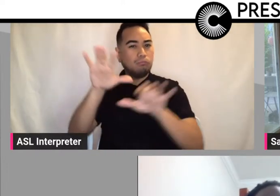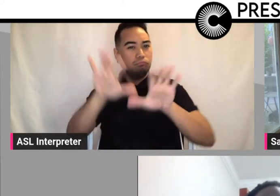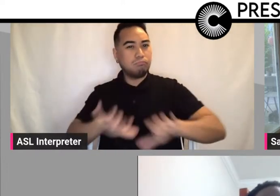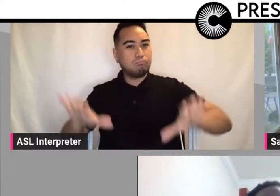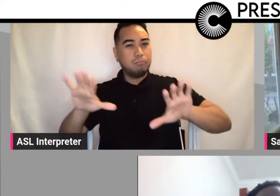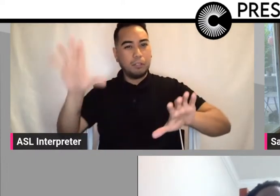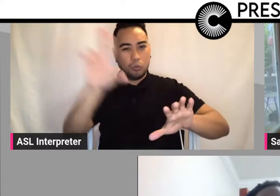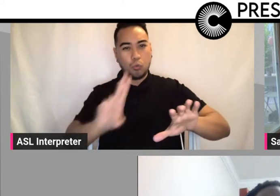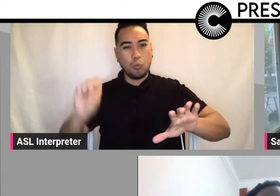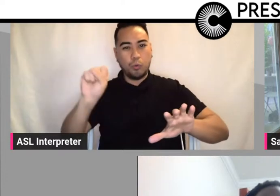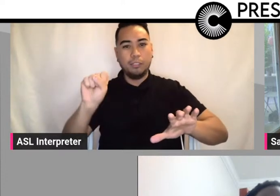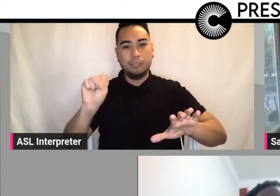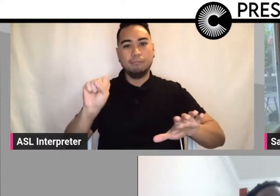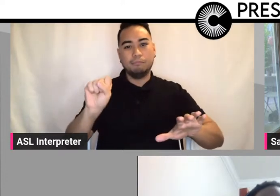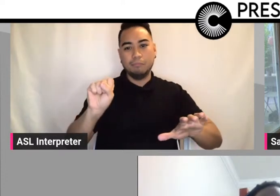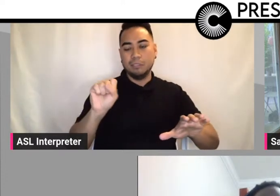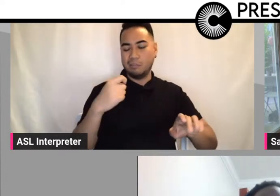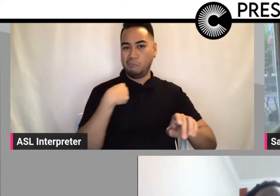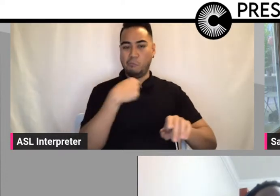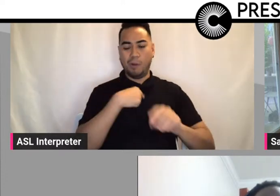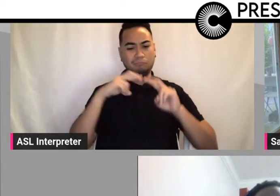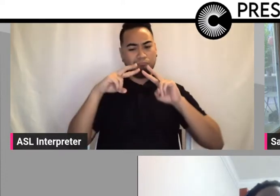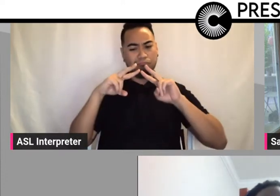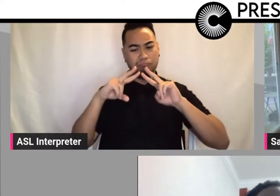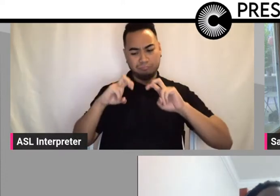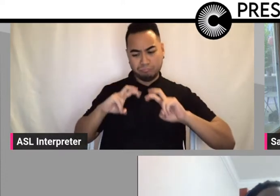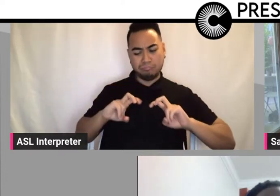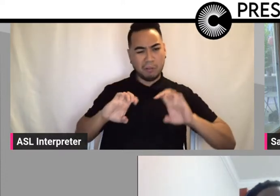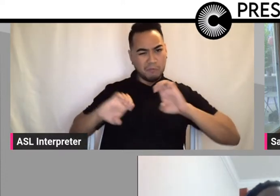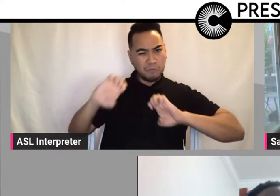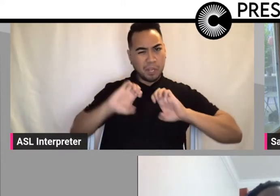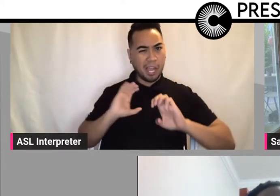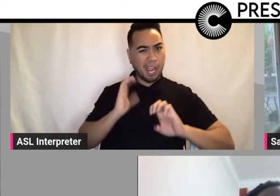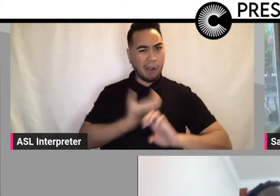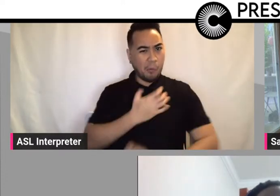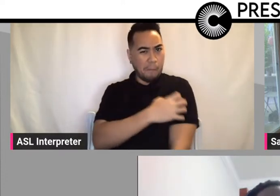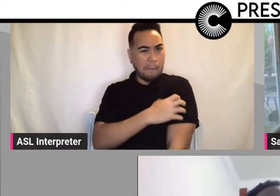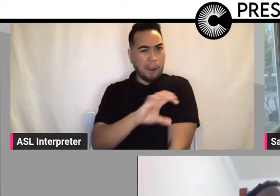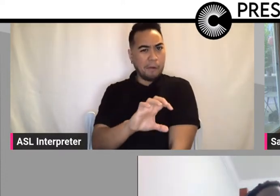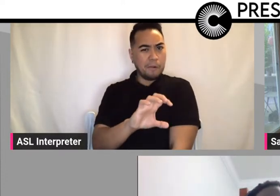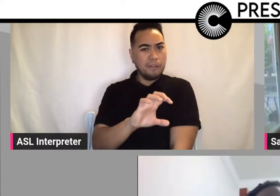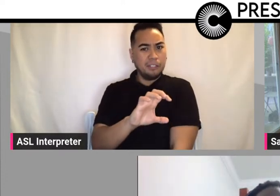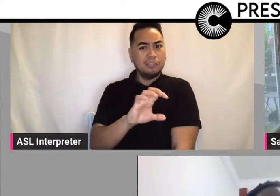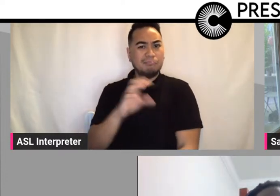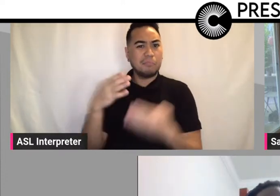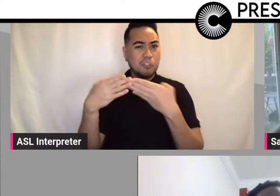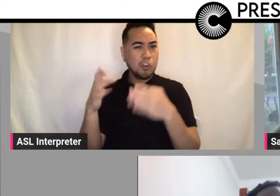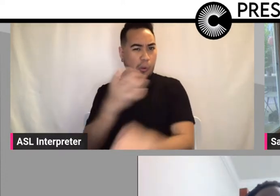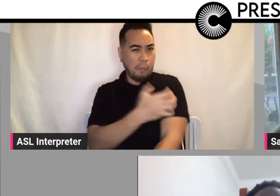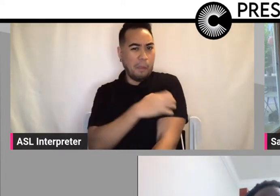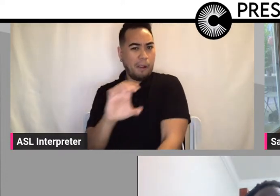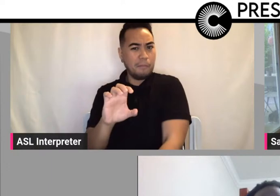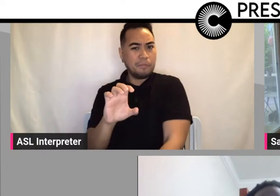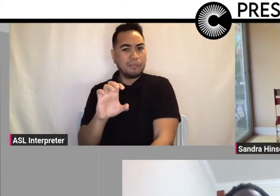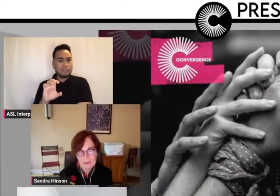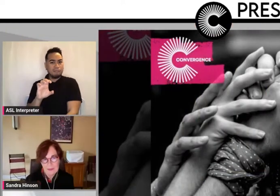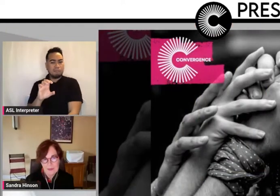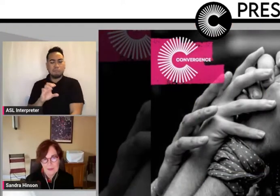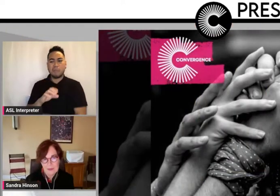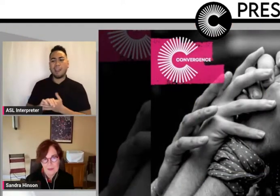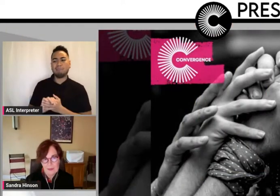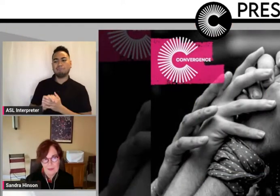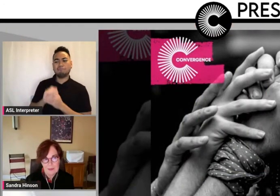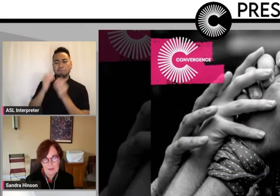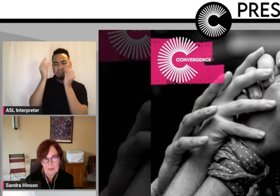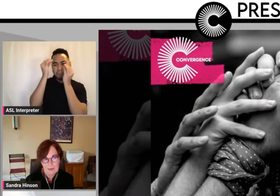evaluate the power we have now relative to mainstream forces and the right with clarity about what's at stake and what could